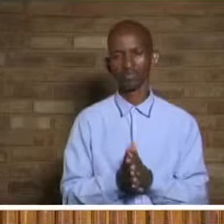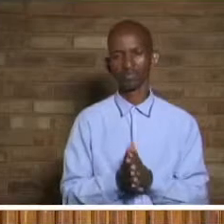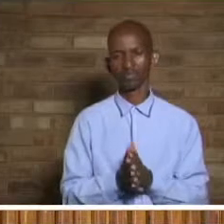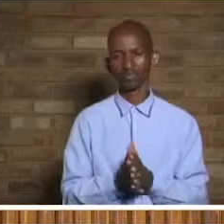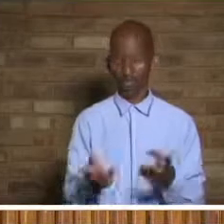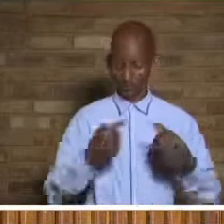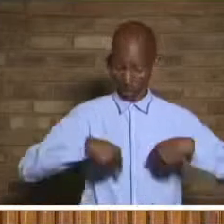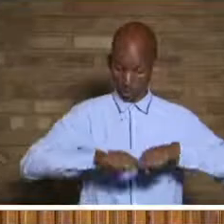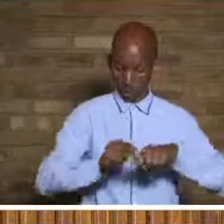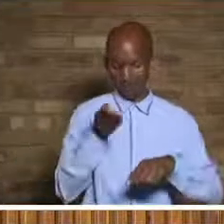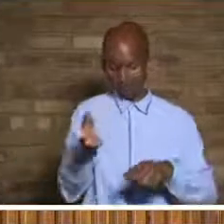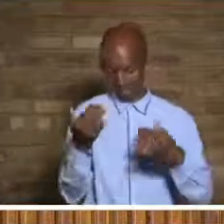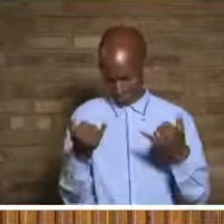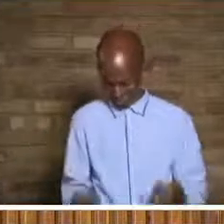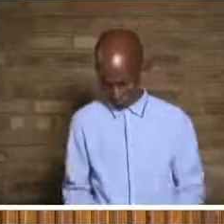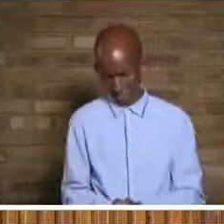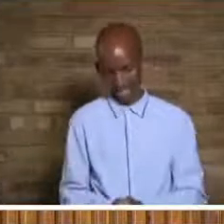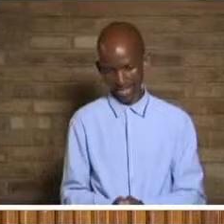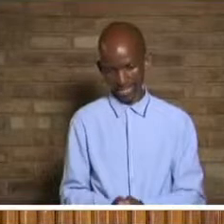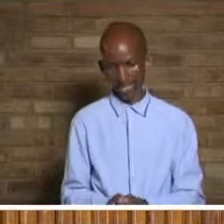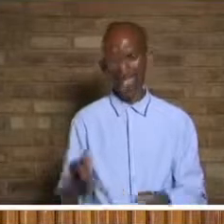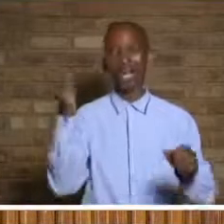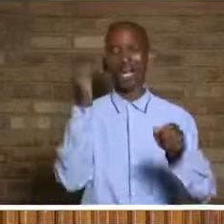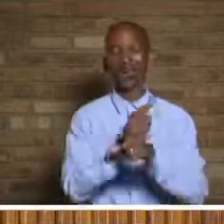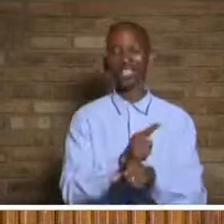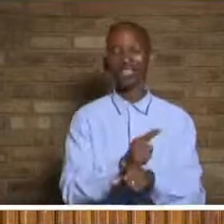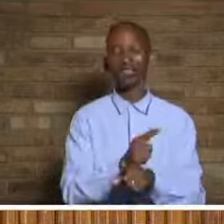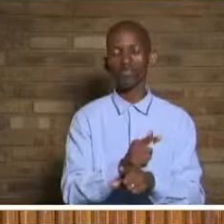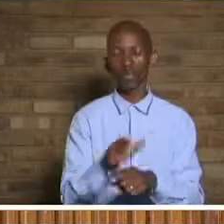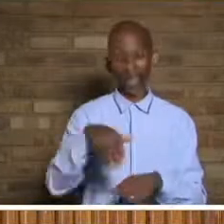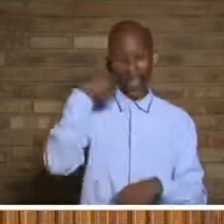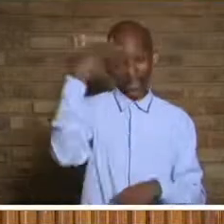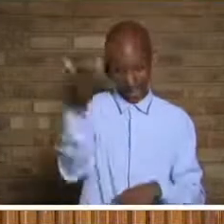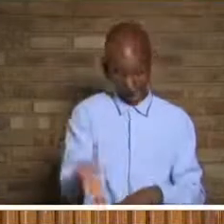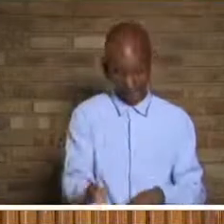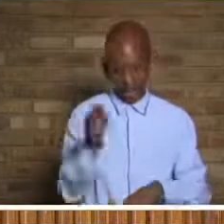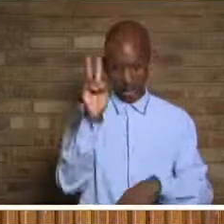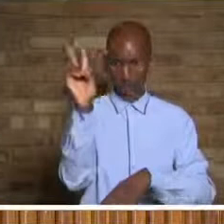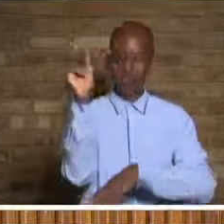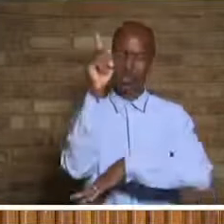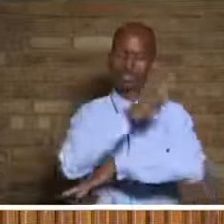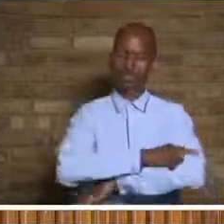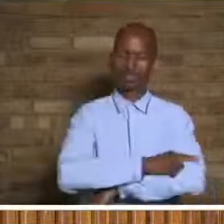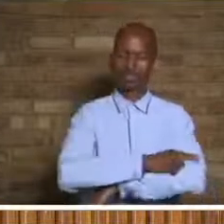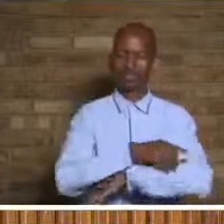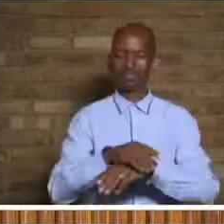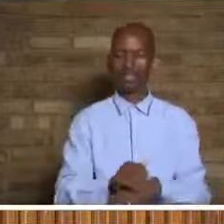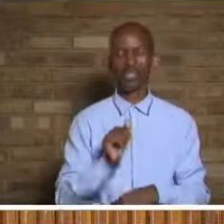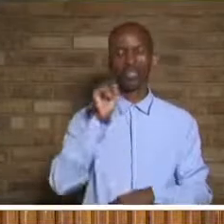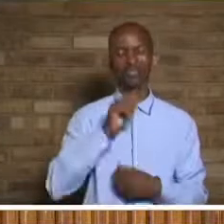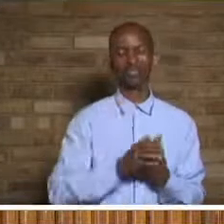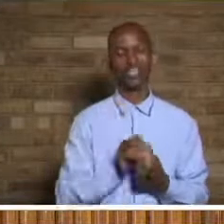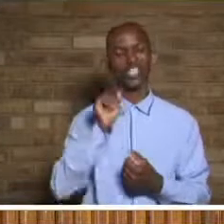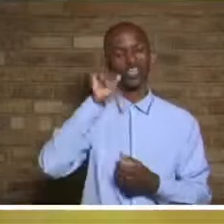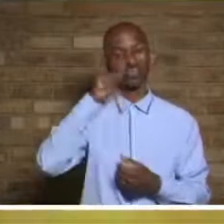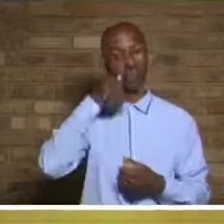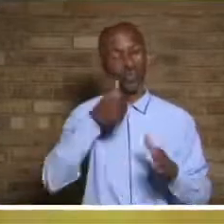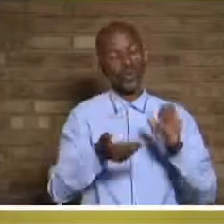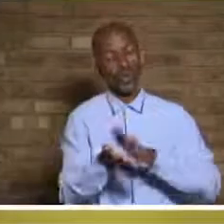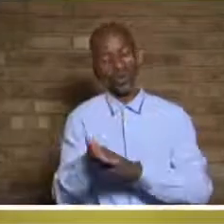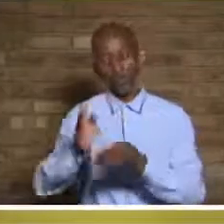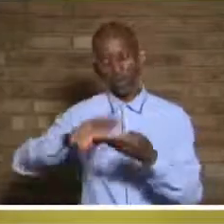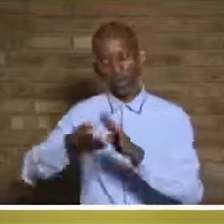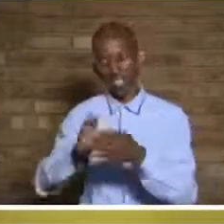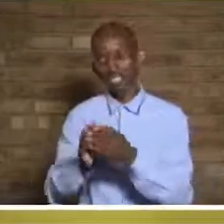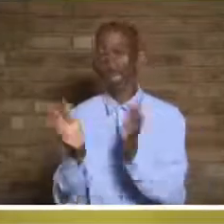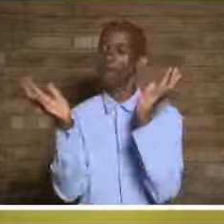here in Gauteng for the next 2 days. Sila eGauteng neinsuku ezimbili ezilandelayo. Tomorrow, we're attending to a community meeting